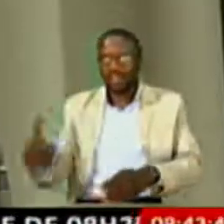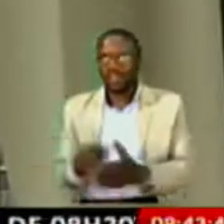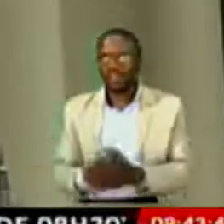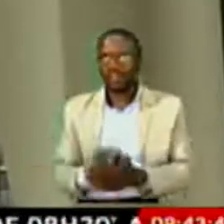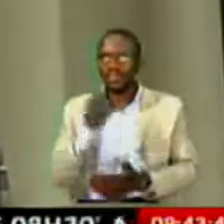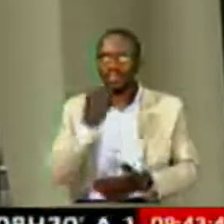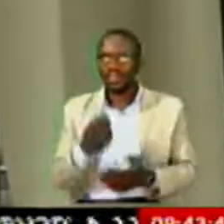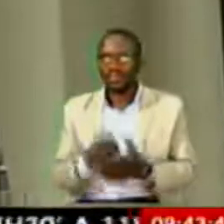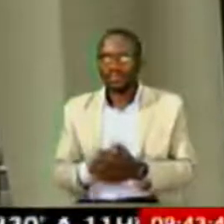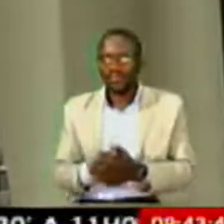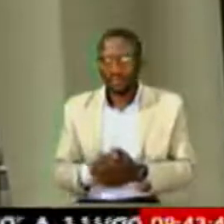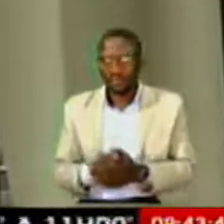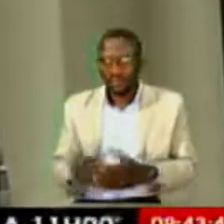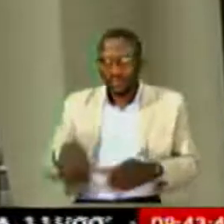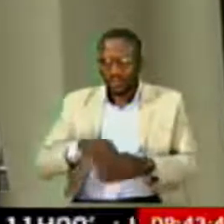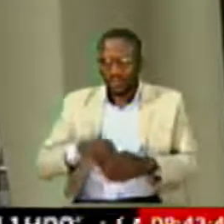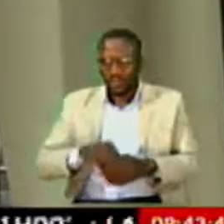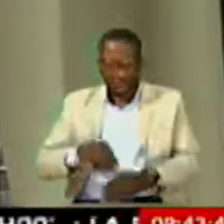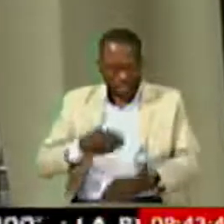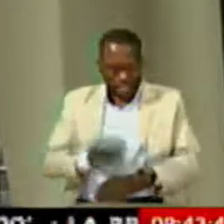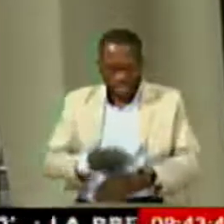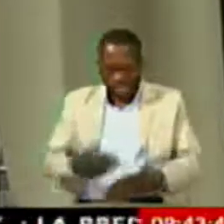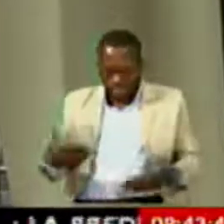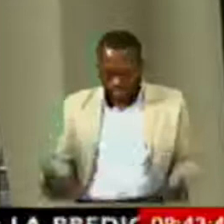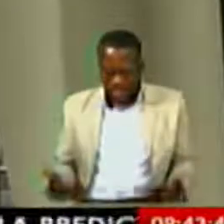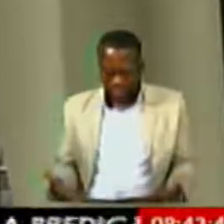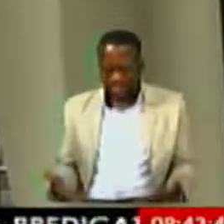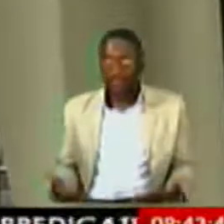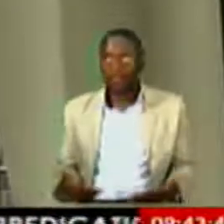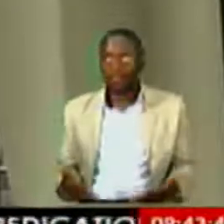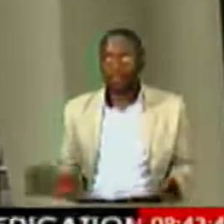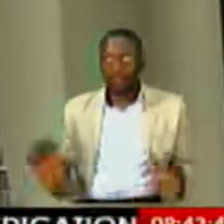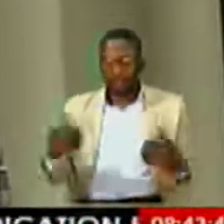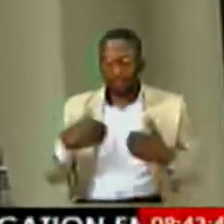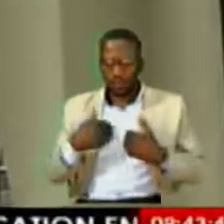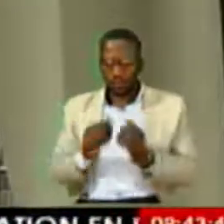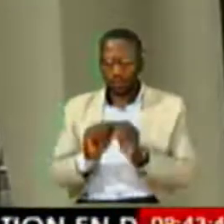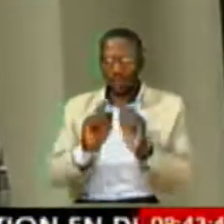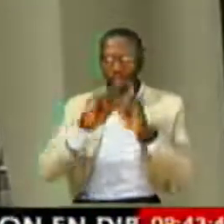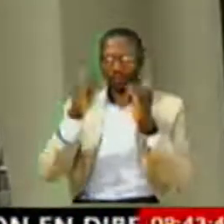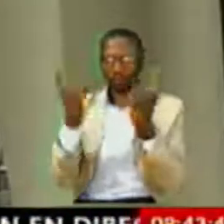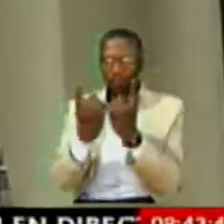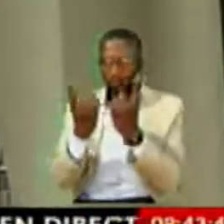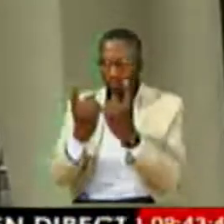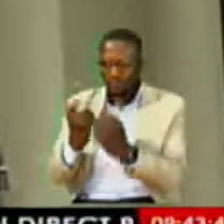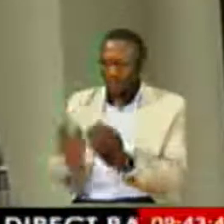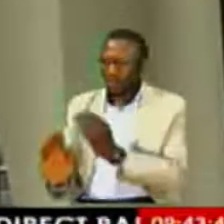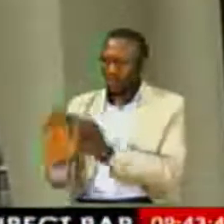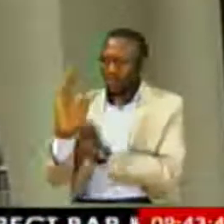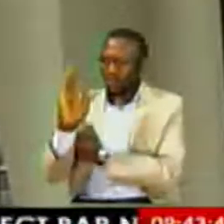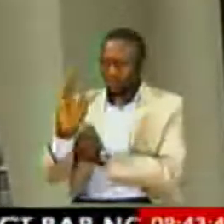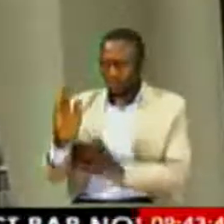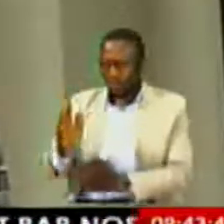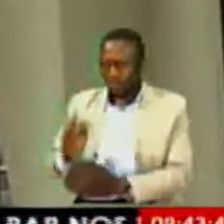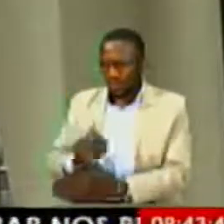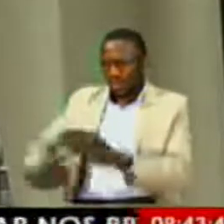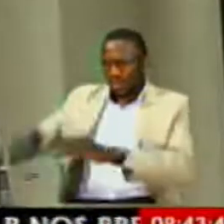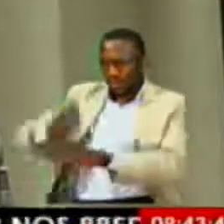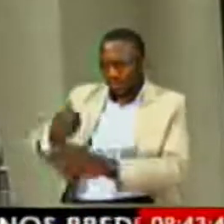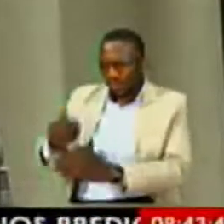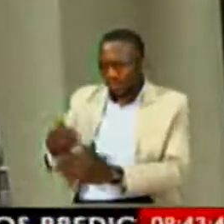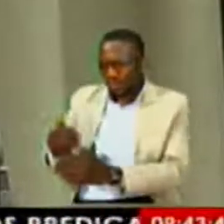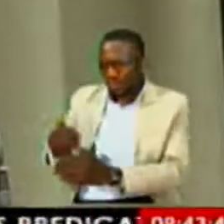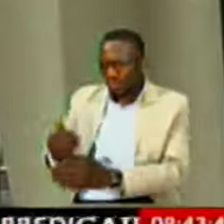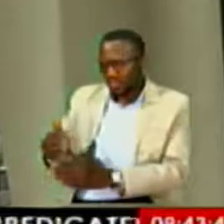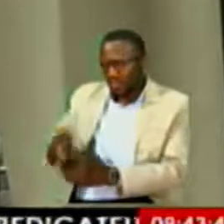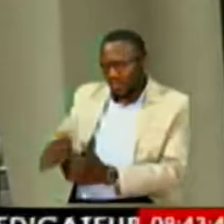temps présent. He said even in the present time. Il y a un reste selon l'élection de Dieu, l'élection de la grâce de Dieu. There is a remnant